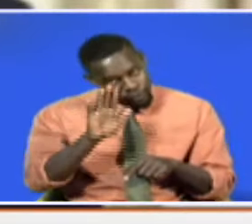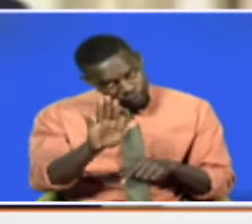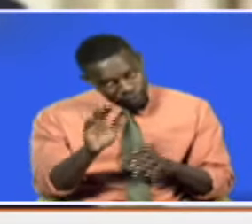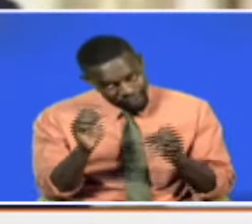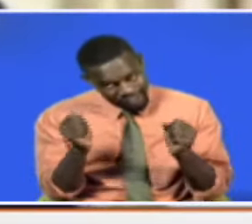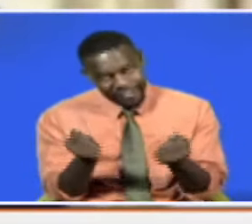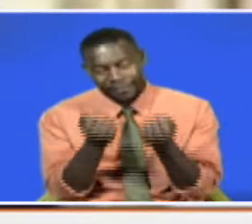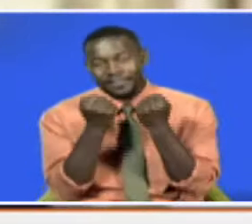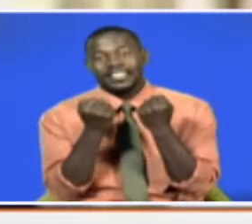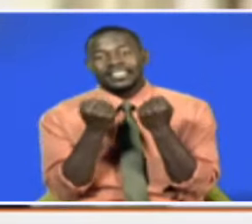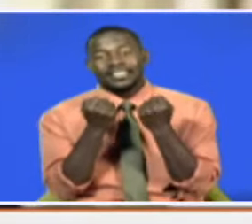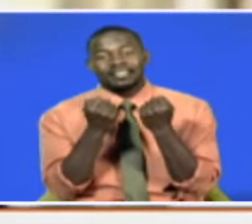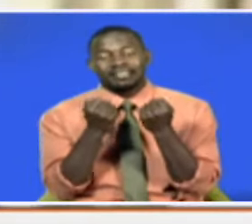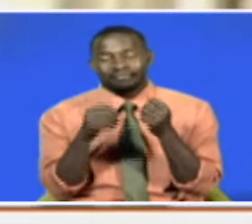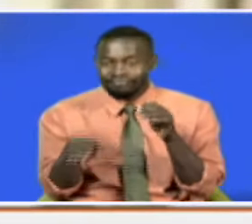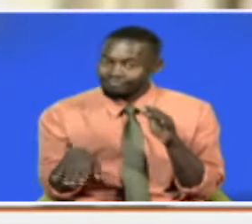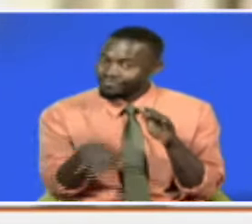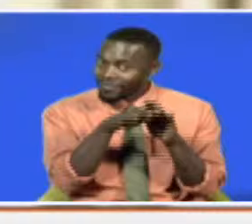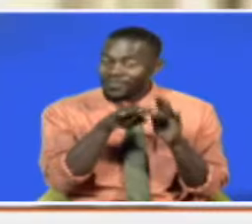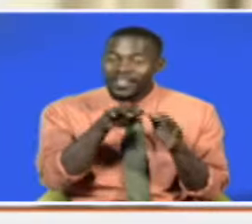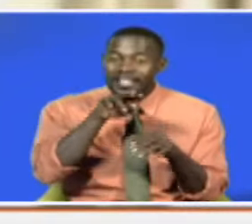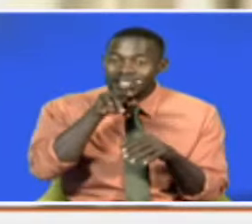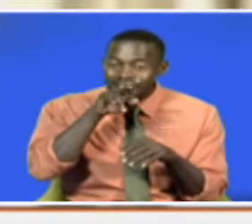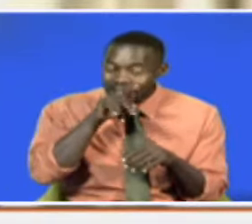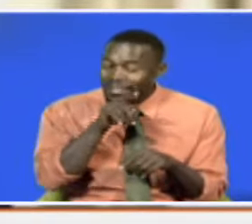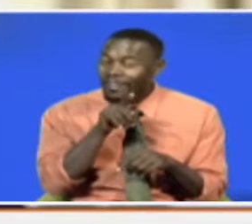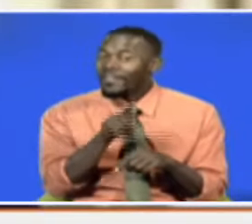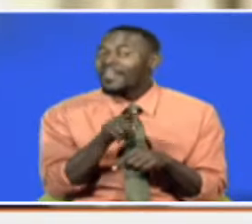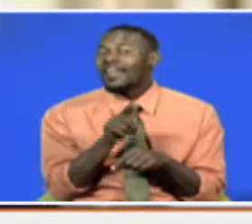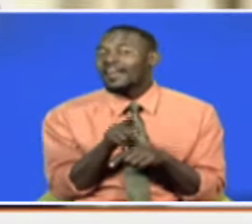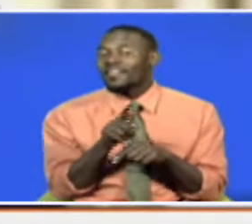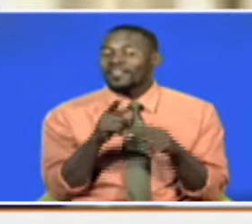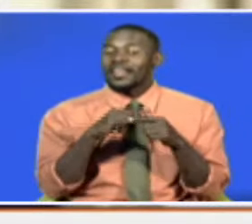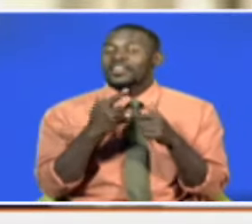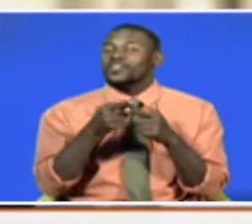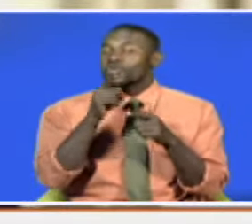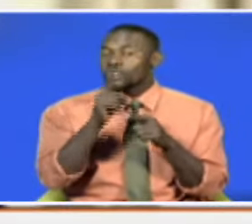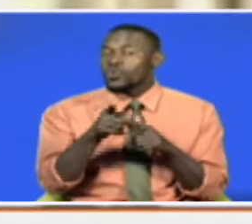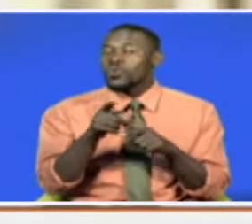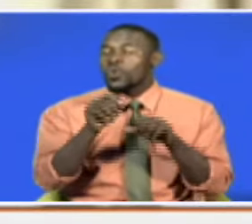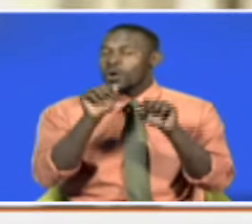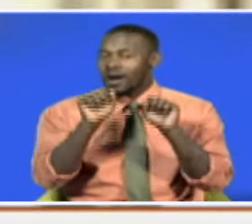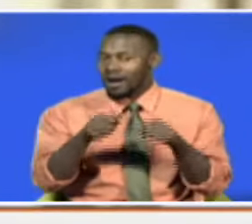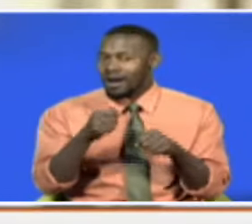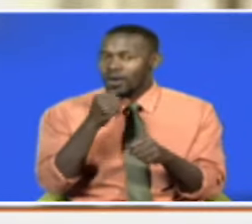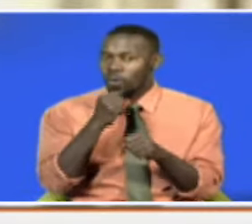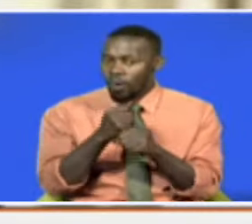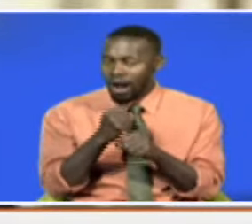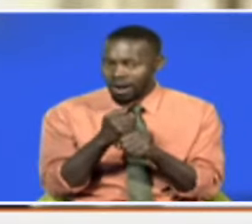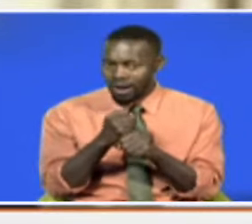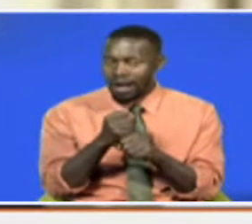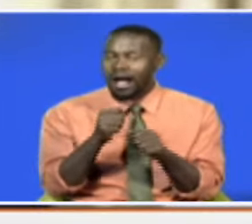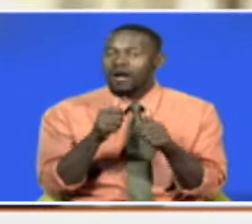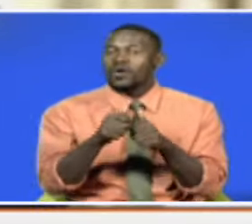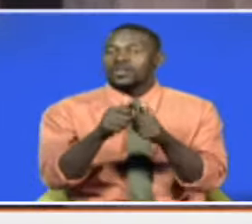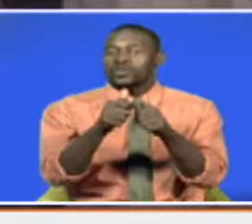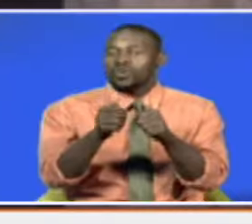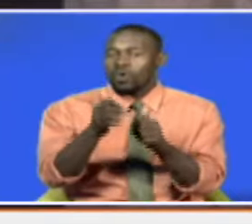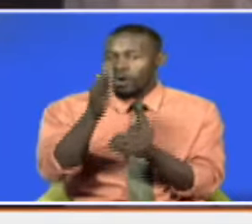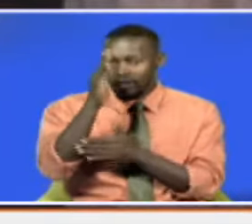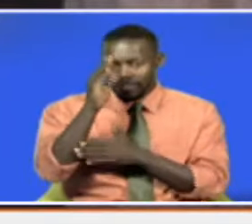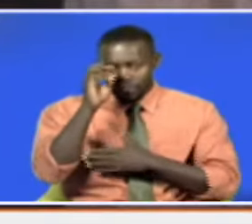you. Shake off the snake on your hand so that your hand may do what the Lord purposed that